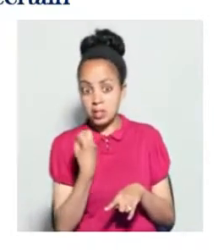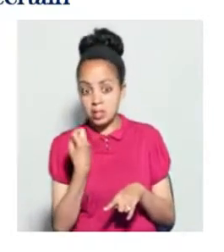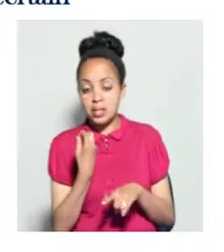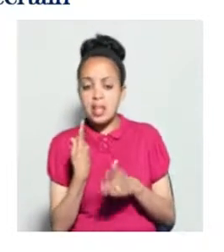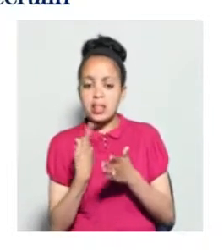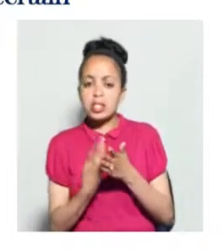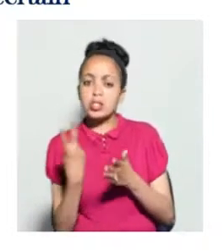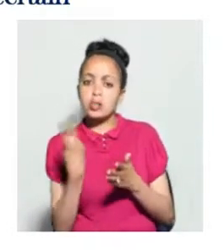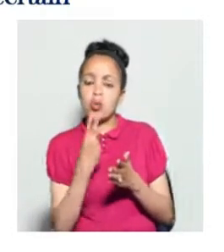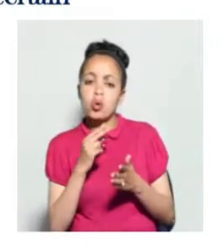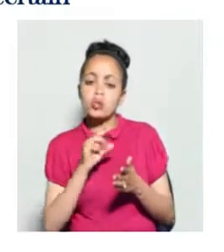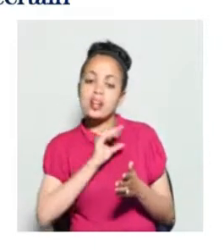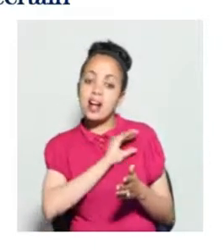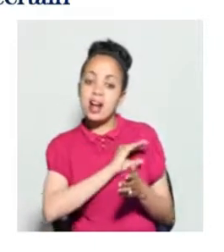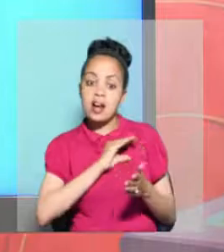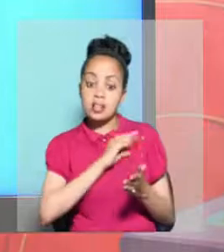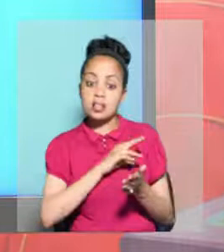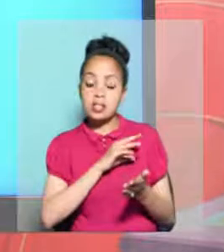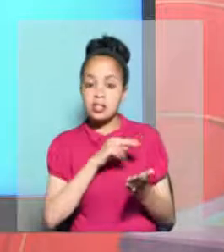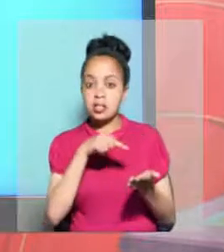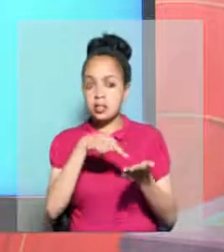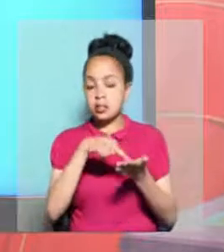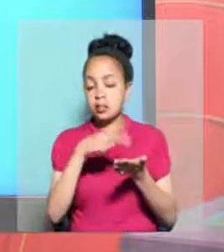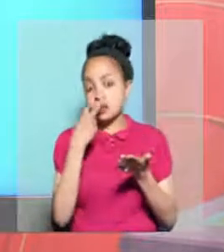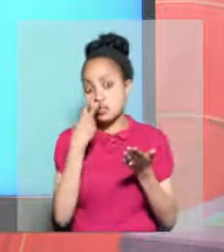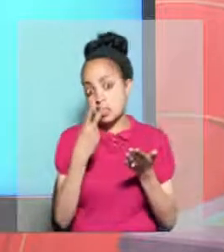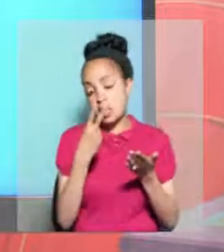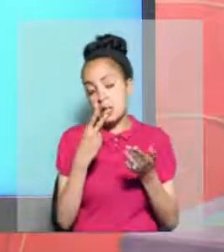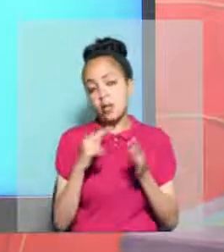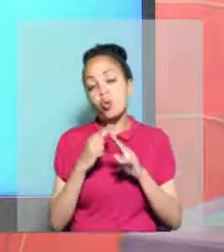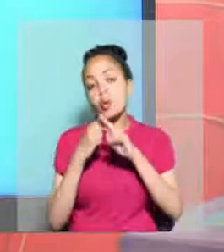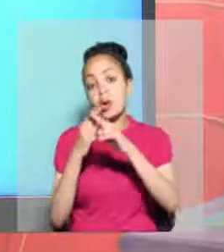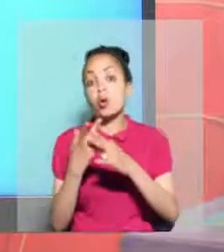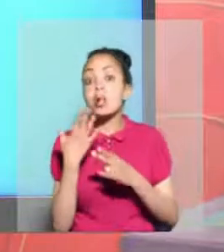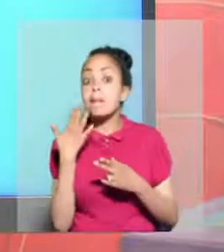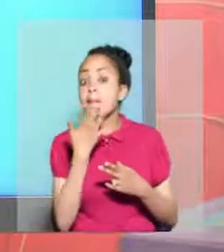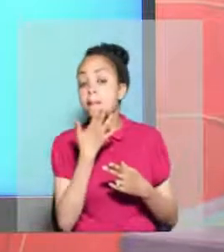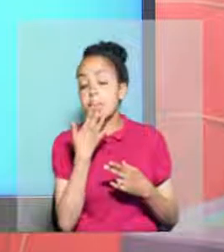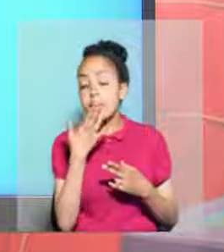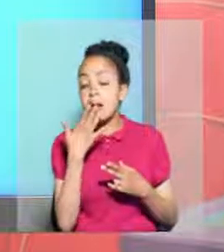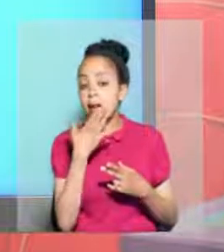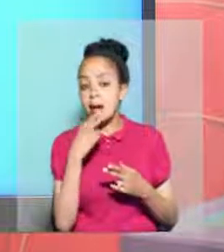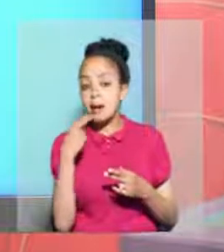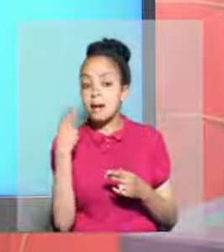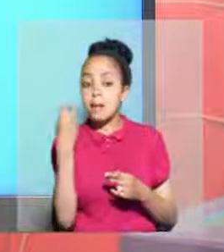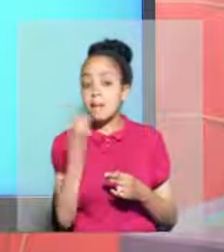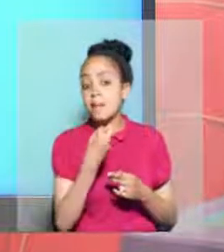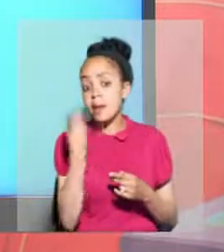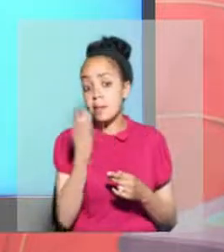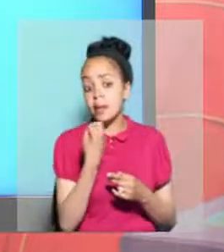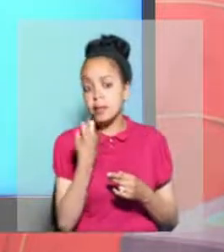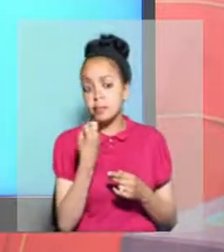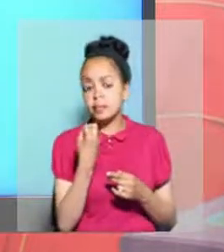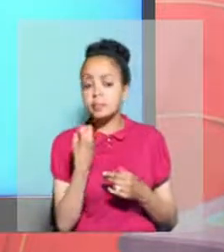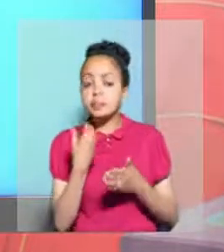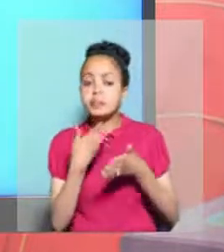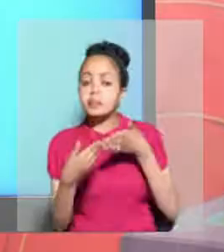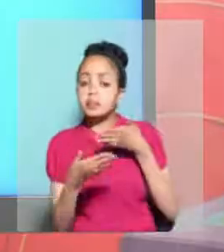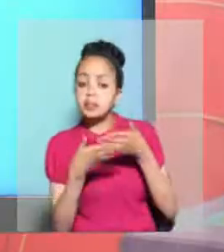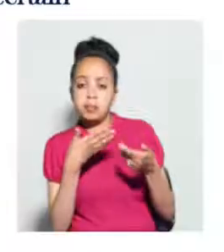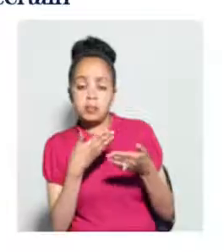If this both character can be stand for purpleness, suppose we are uncertain,